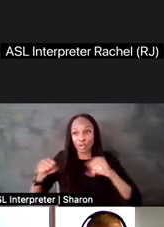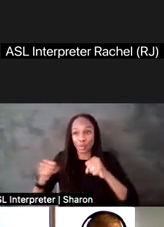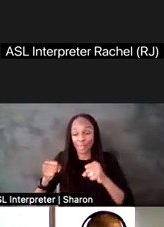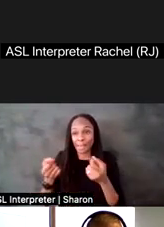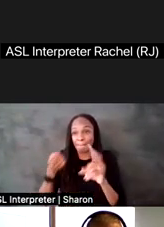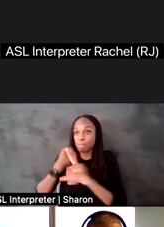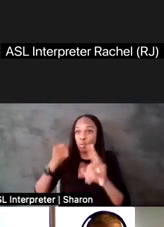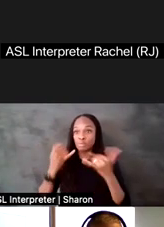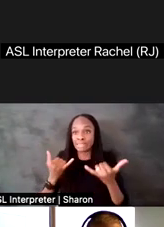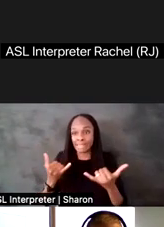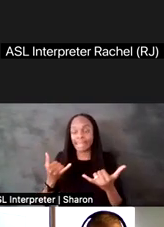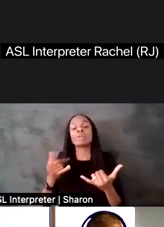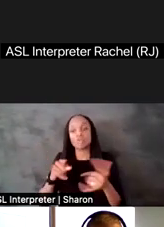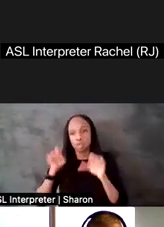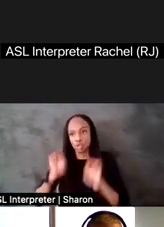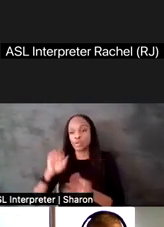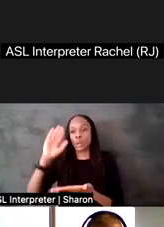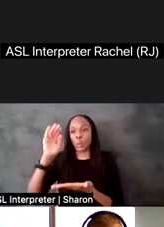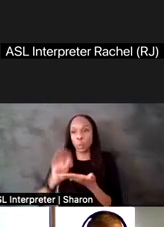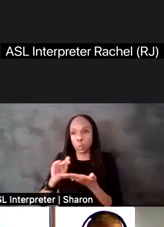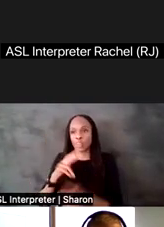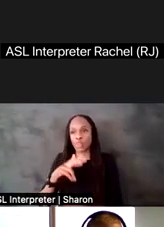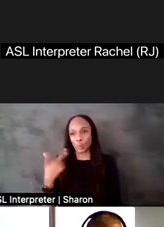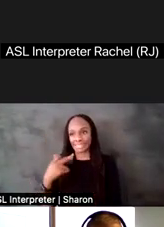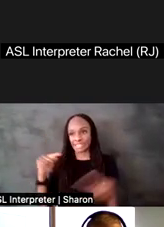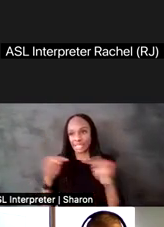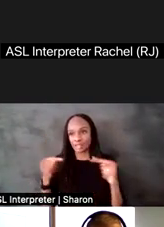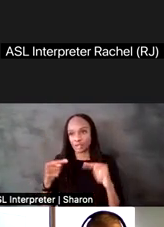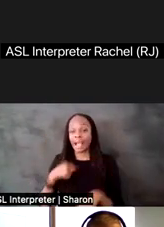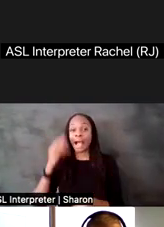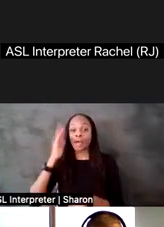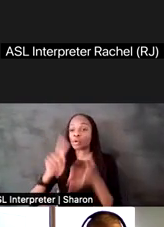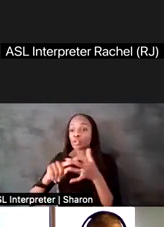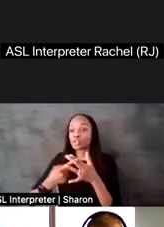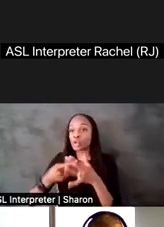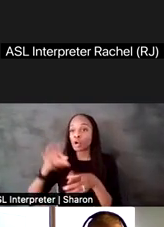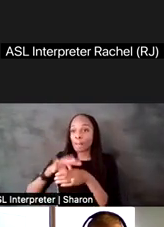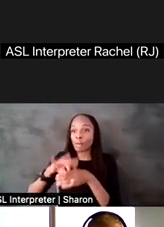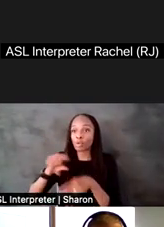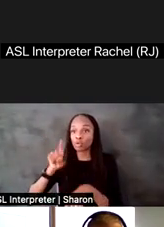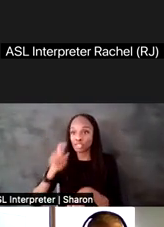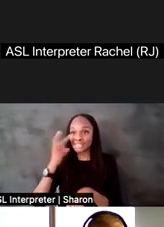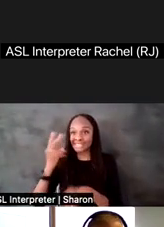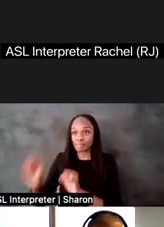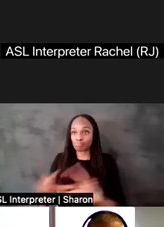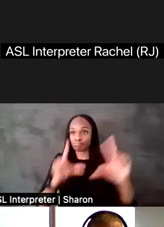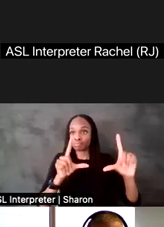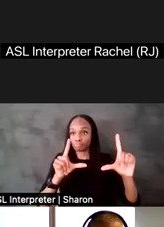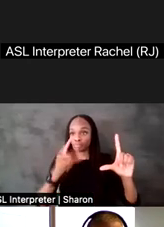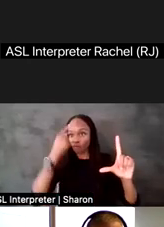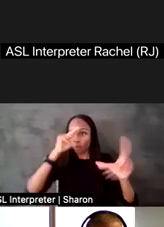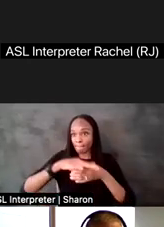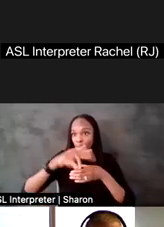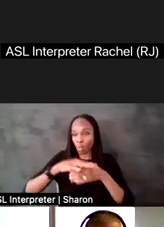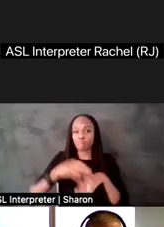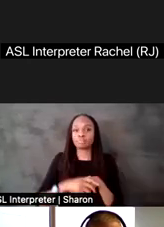you'll have reduced the chance of injury. I'm going to launch a poll, so a window should pop up on your screen. And it's just a